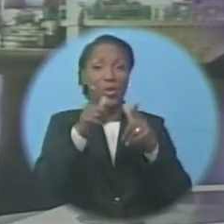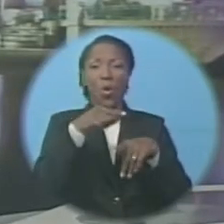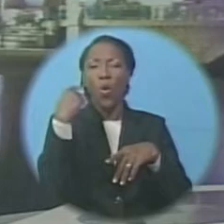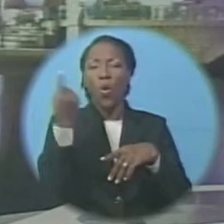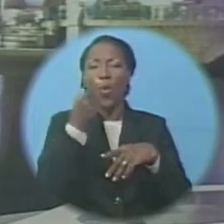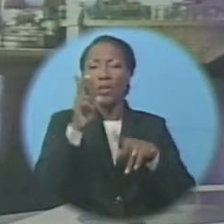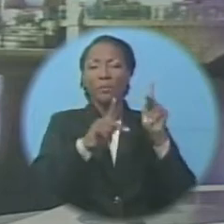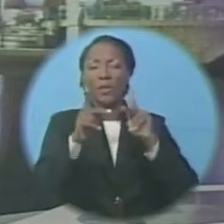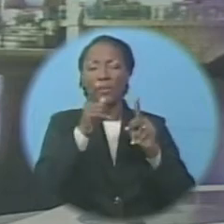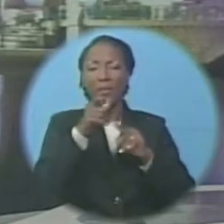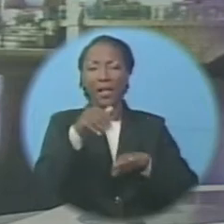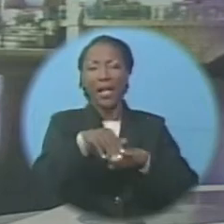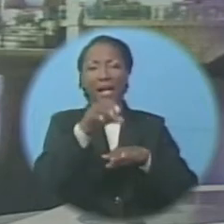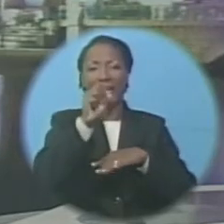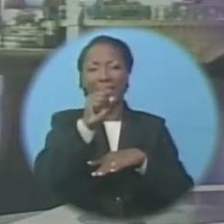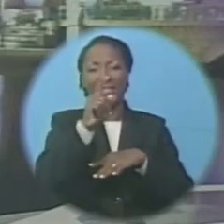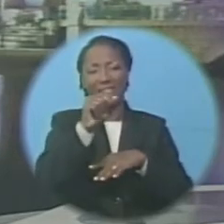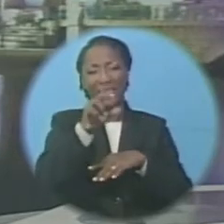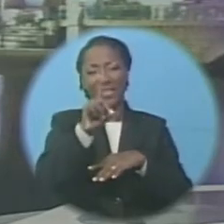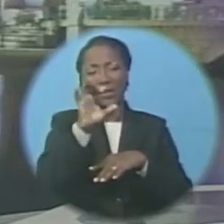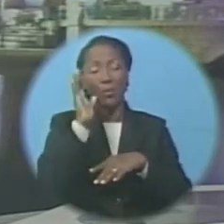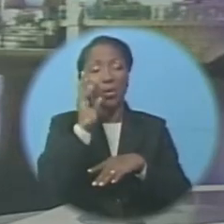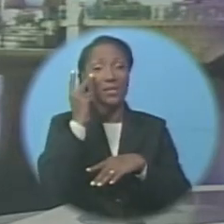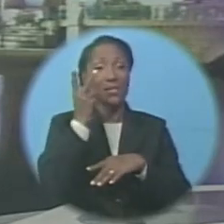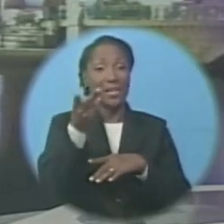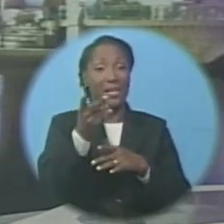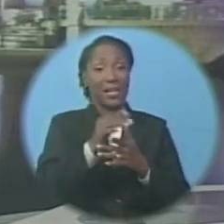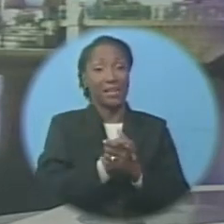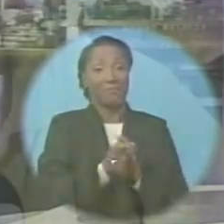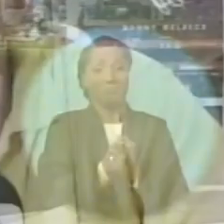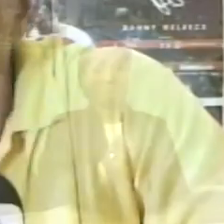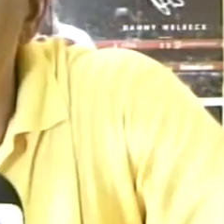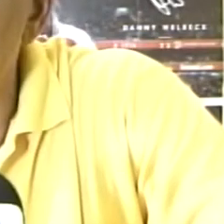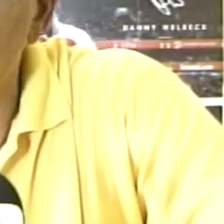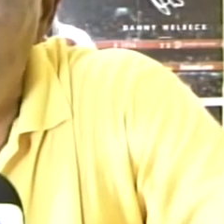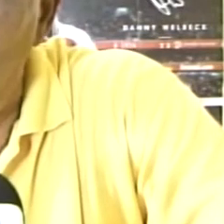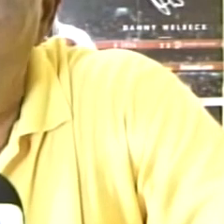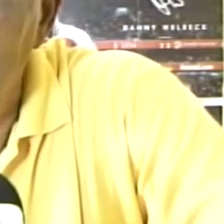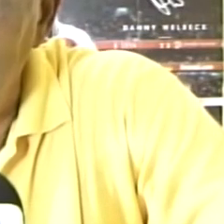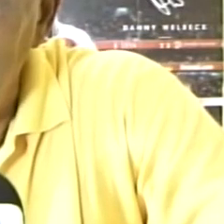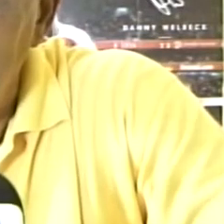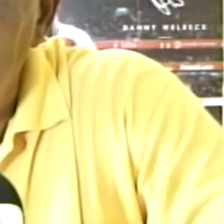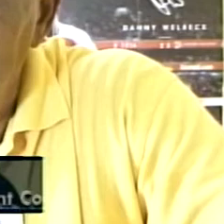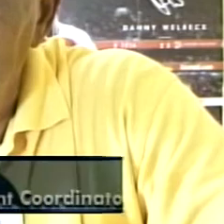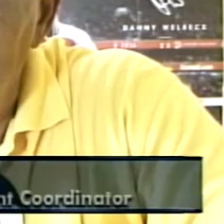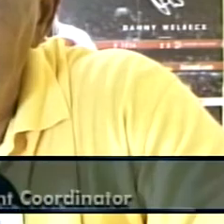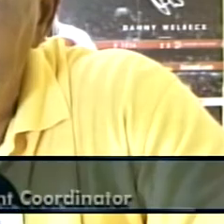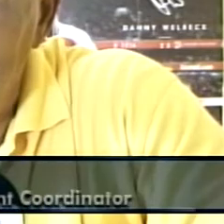at the stadium will witness. I think we might move away from protocol